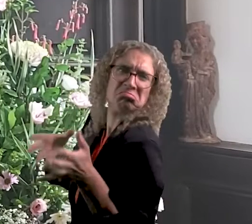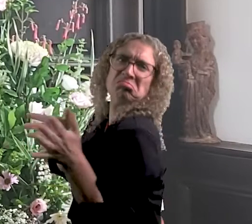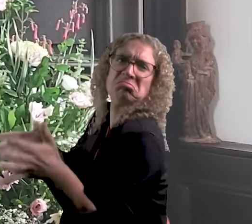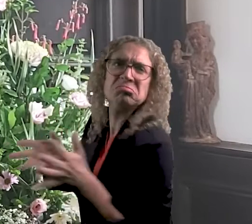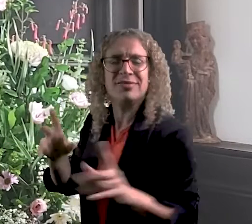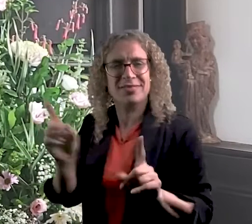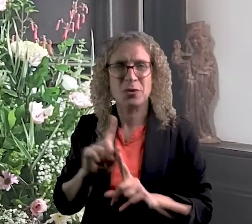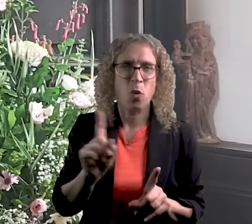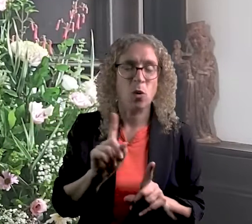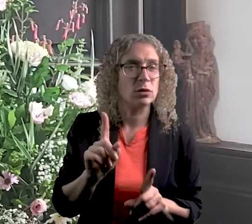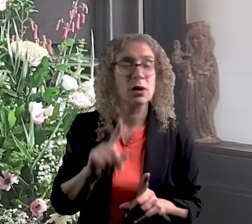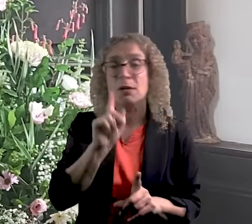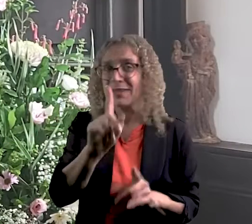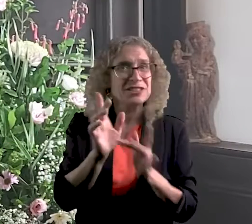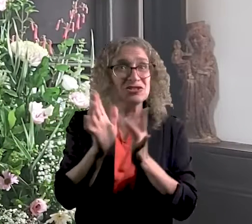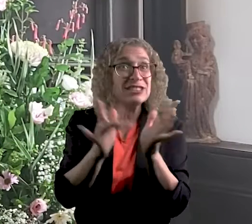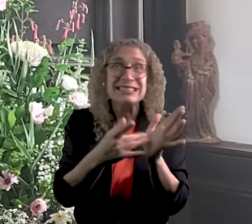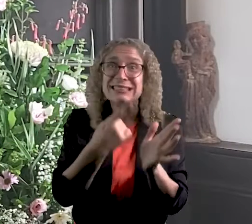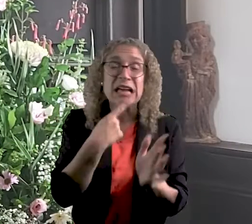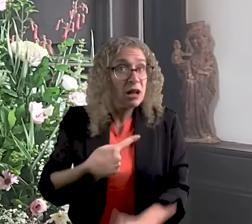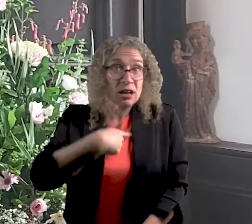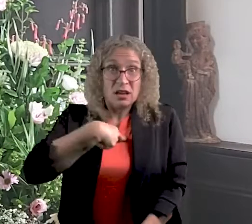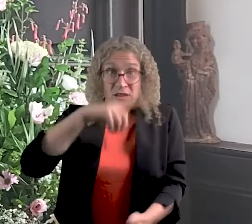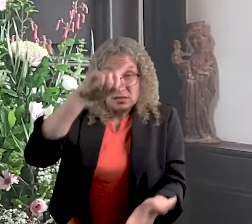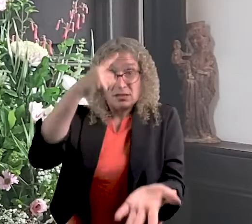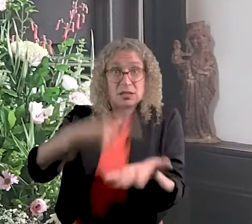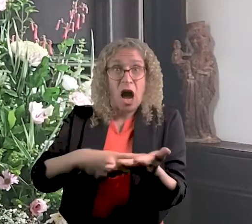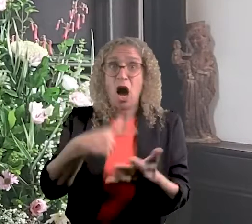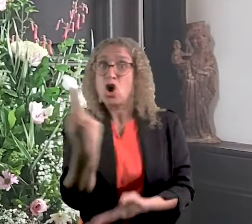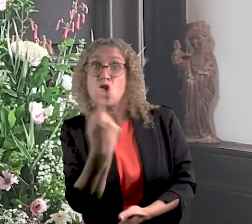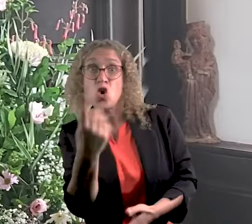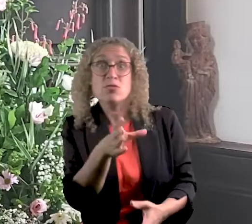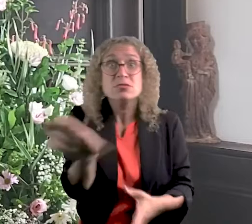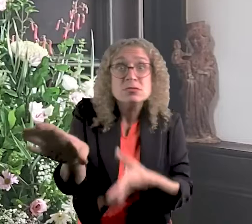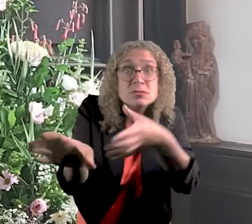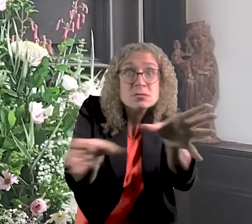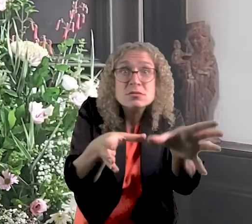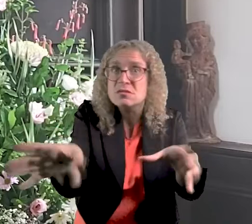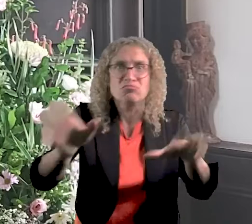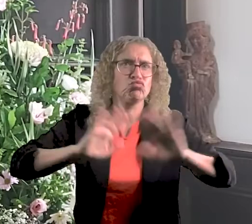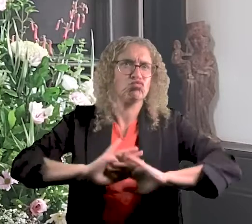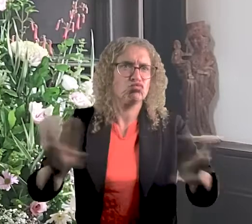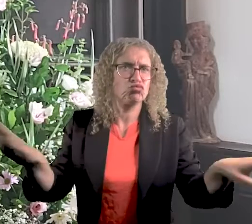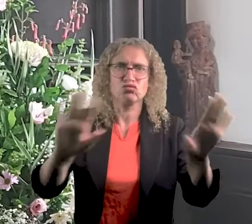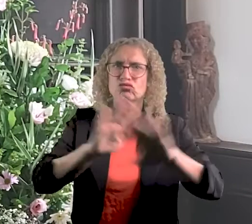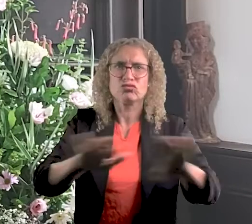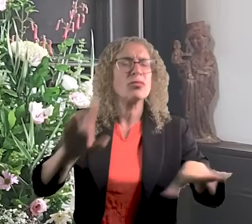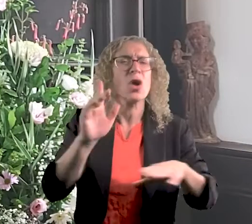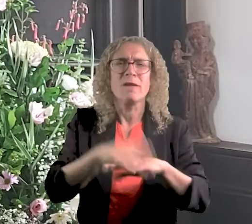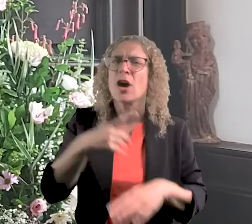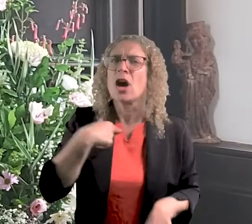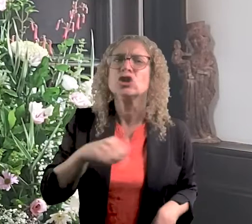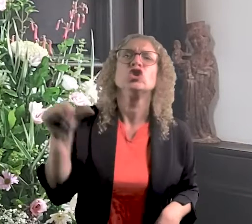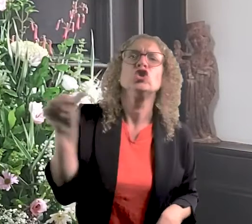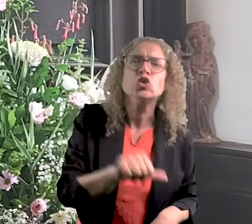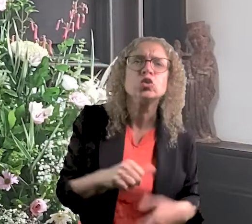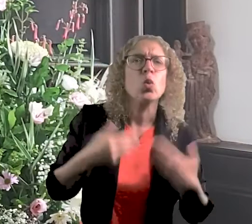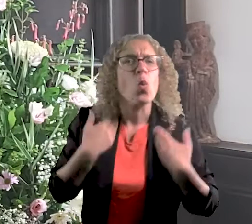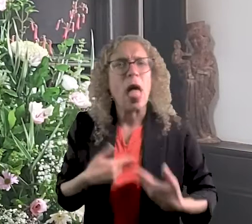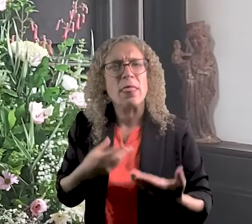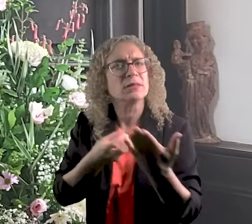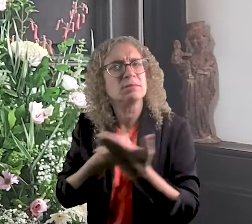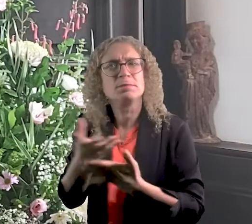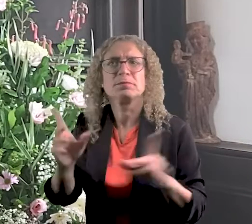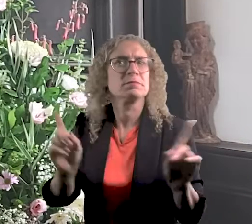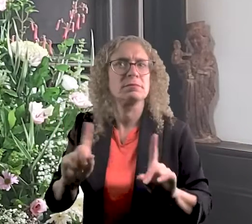far as Jesus is concerned, this is not what he is about. He did not come to arbitrate between opposing arguments of what we should do with our